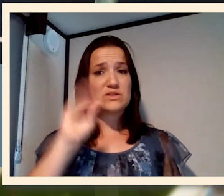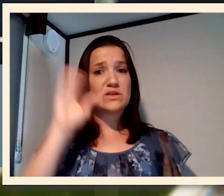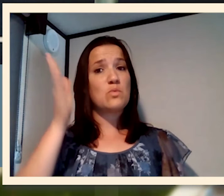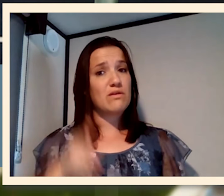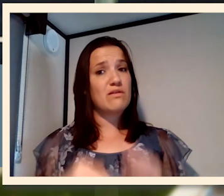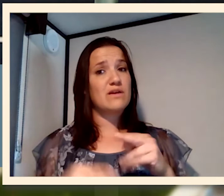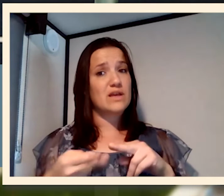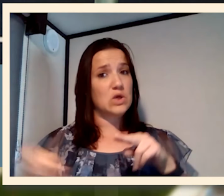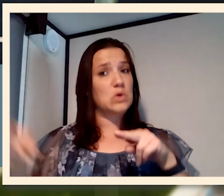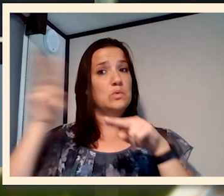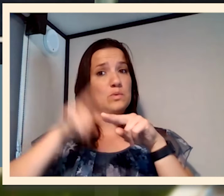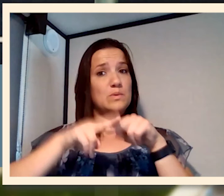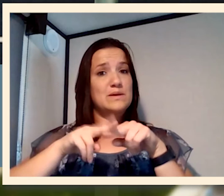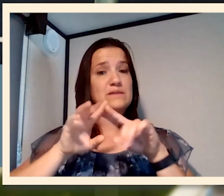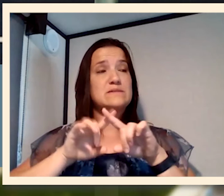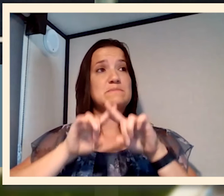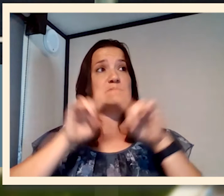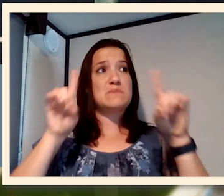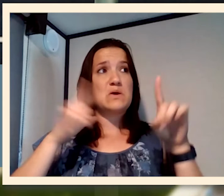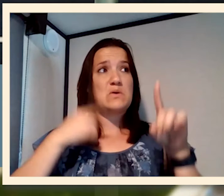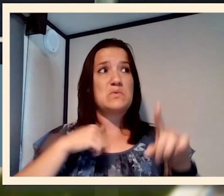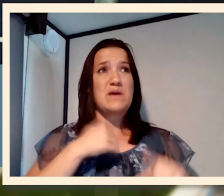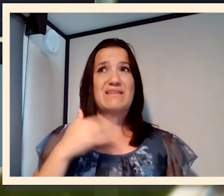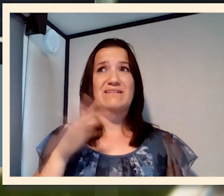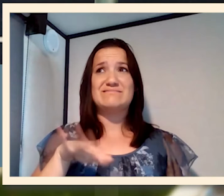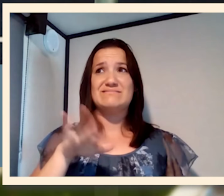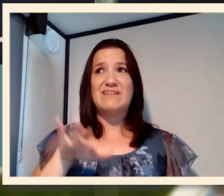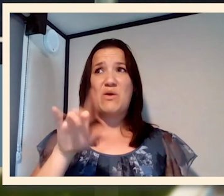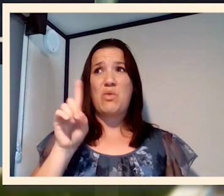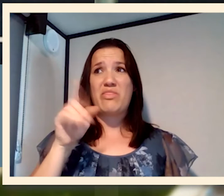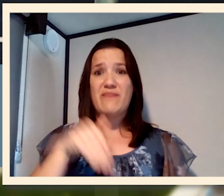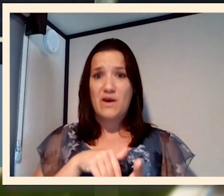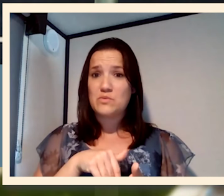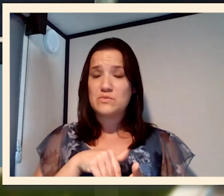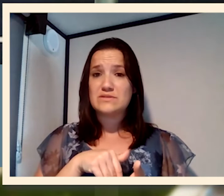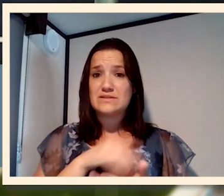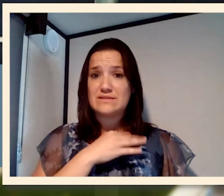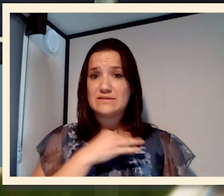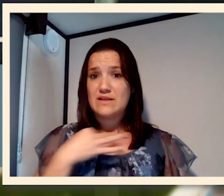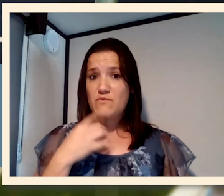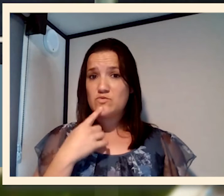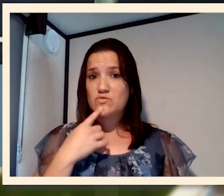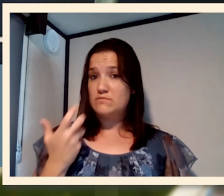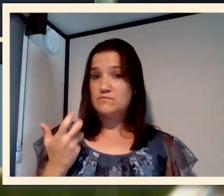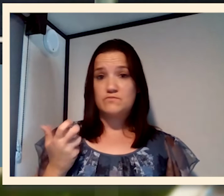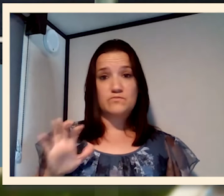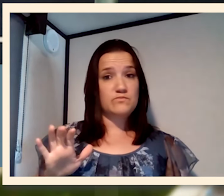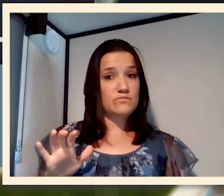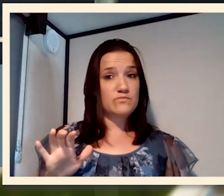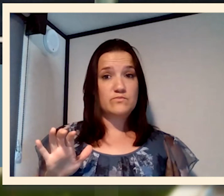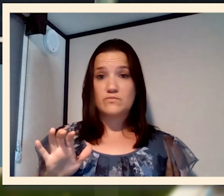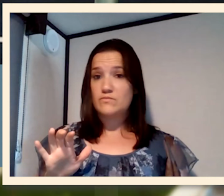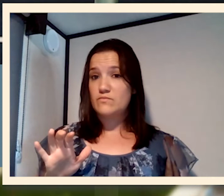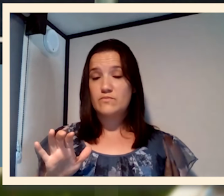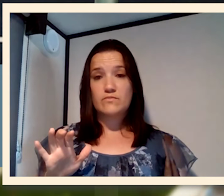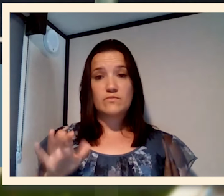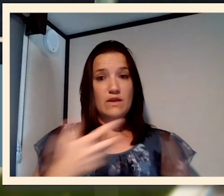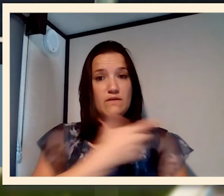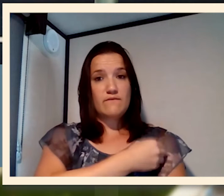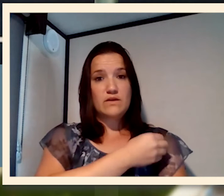66% will go up. But you know, we had about 1,000 employees that chose not to